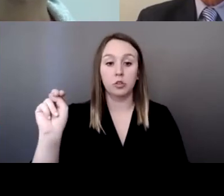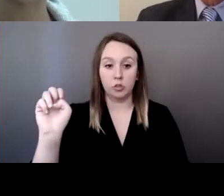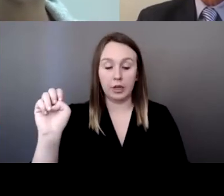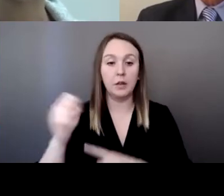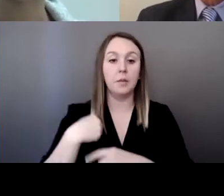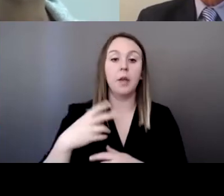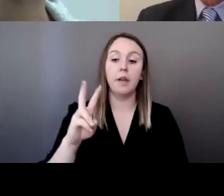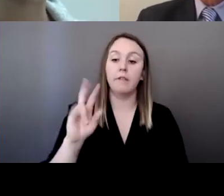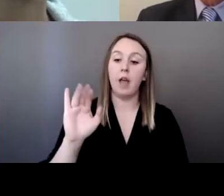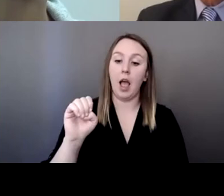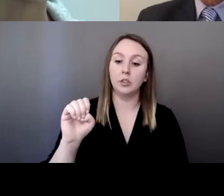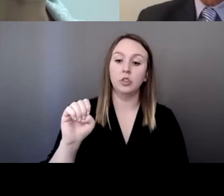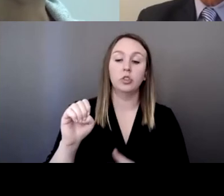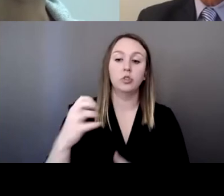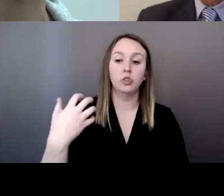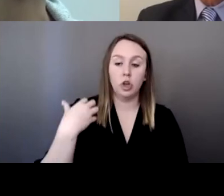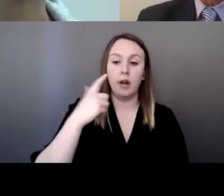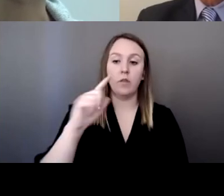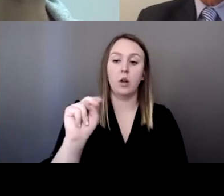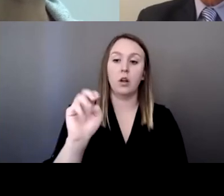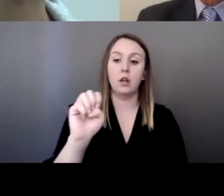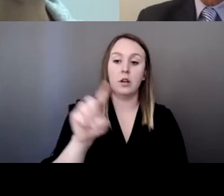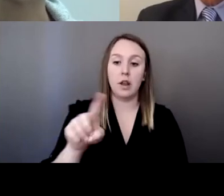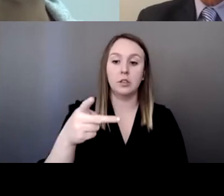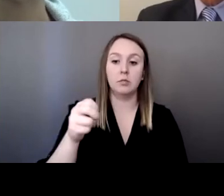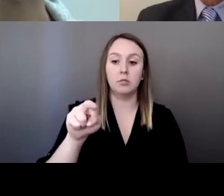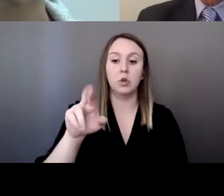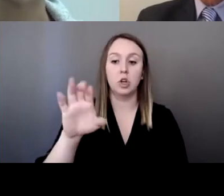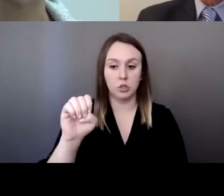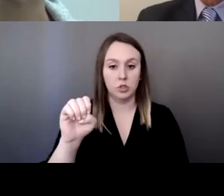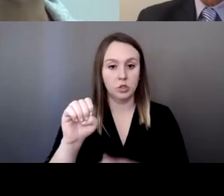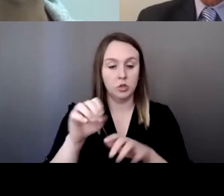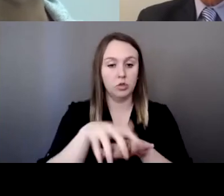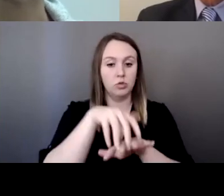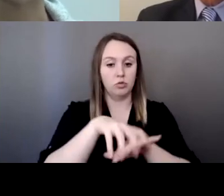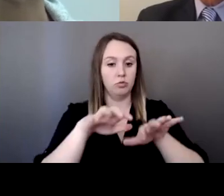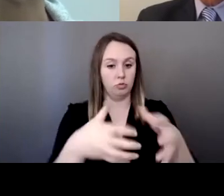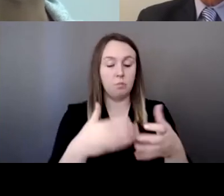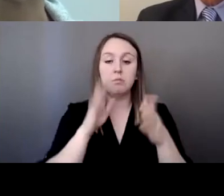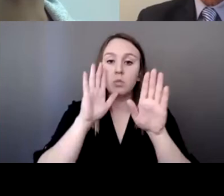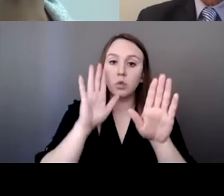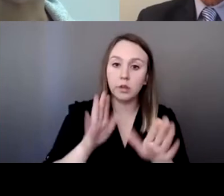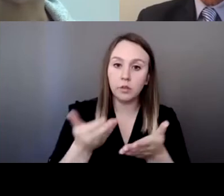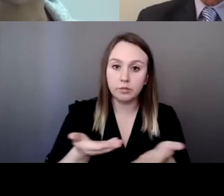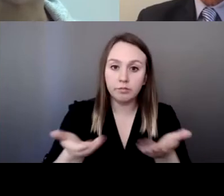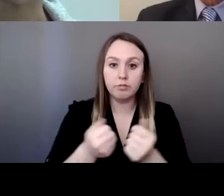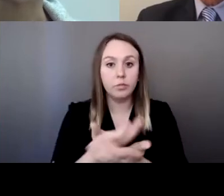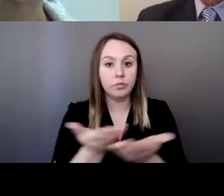Tribe, and it's wonderful to be here this morning to share the space with both